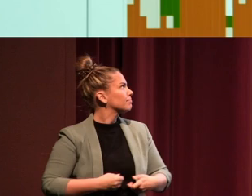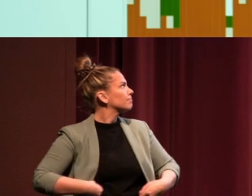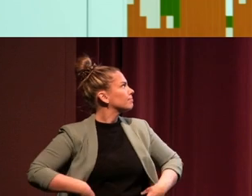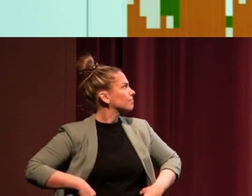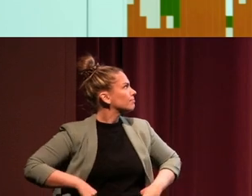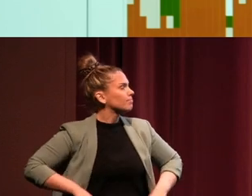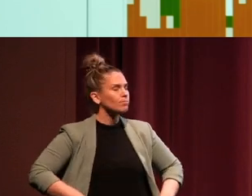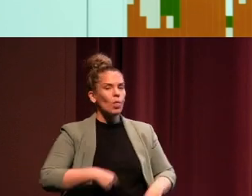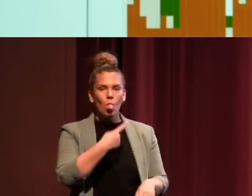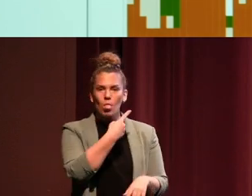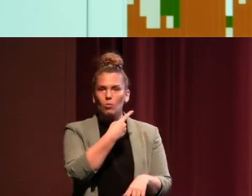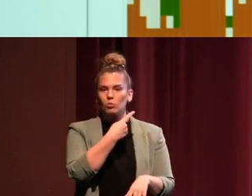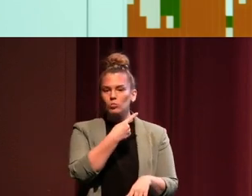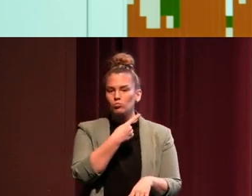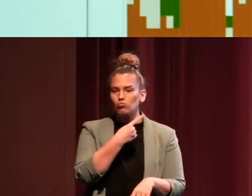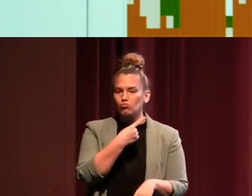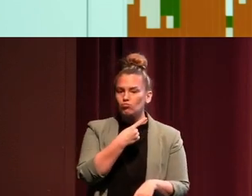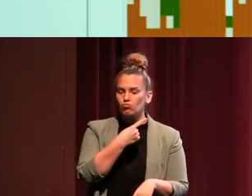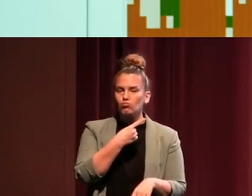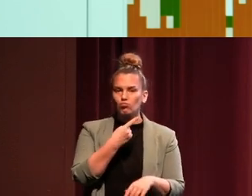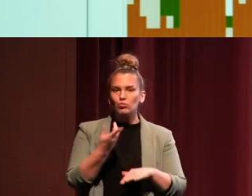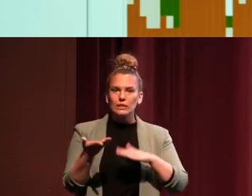those ones that have died.